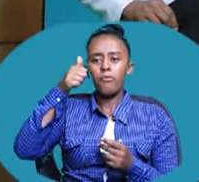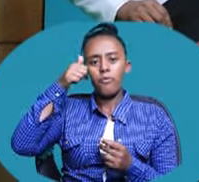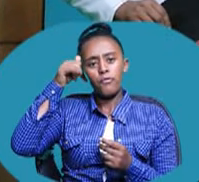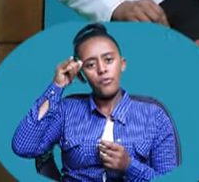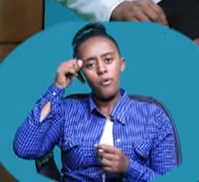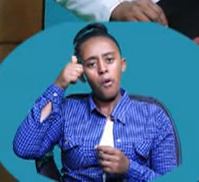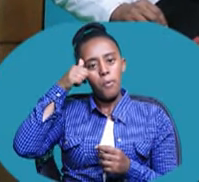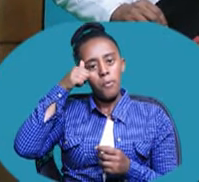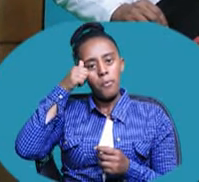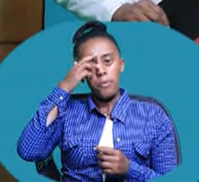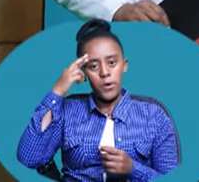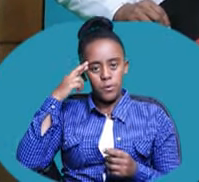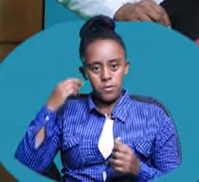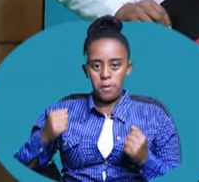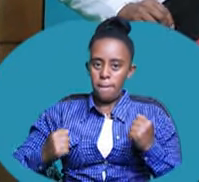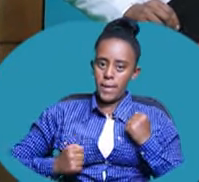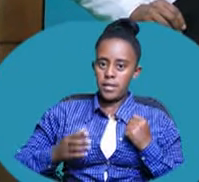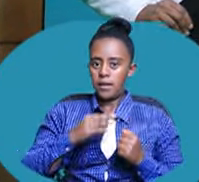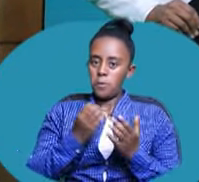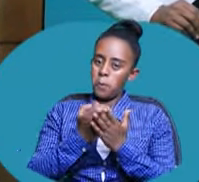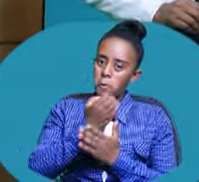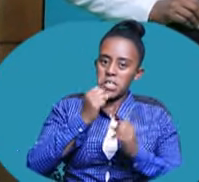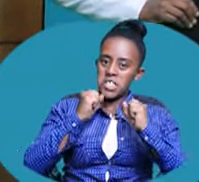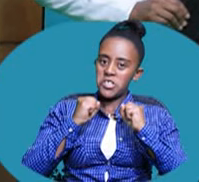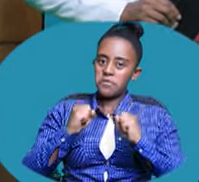Amlak because of military and economic strengths,